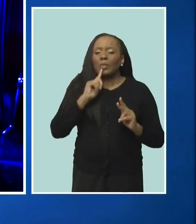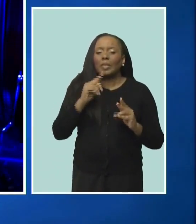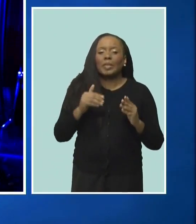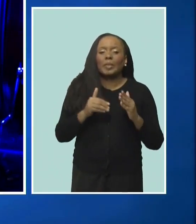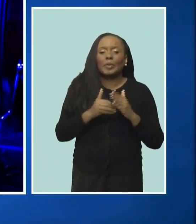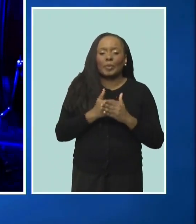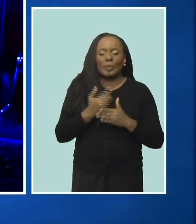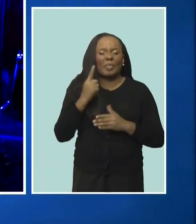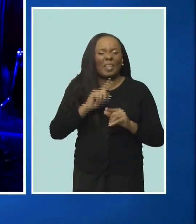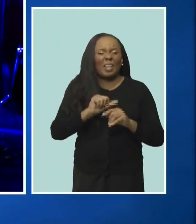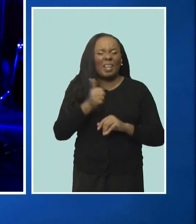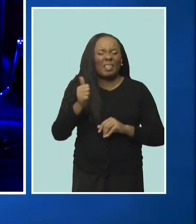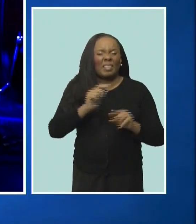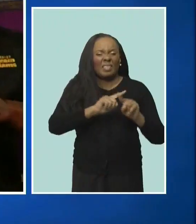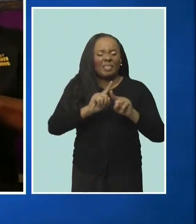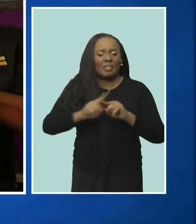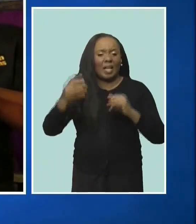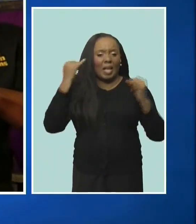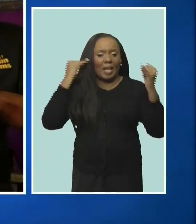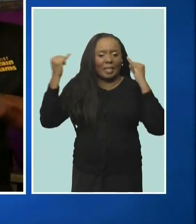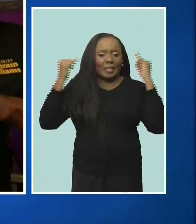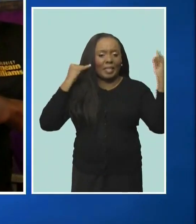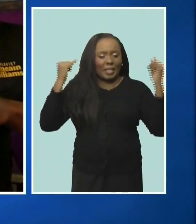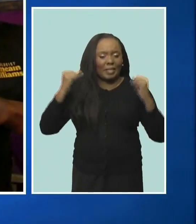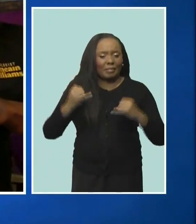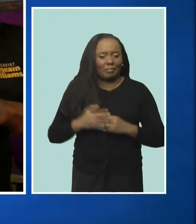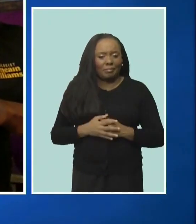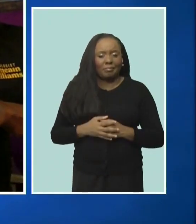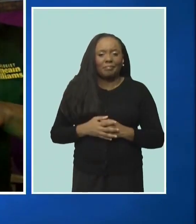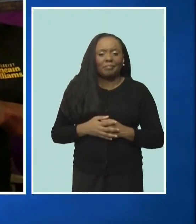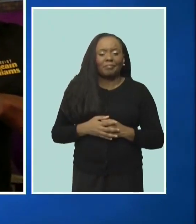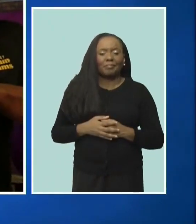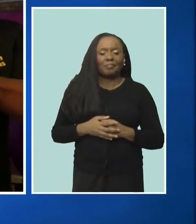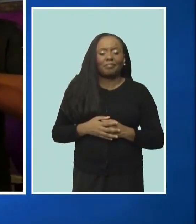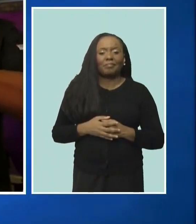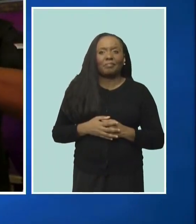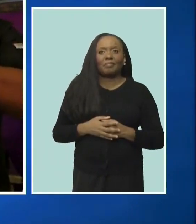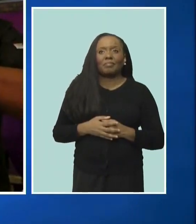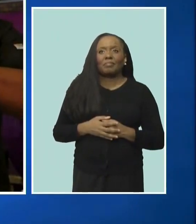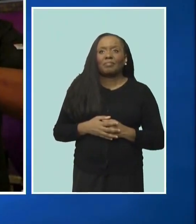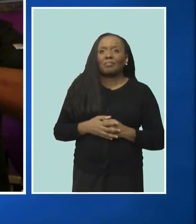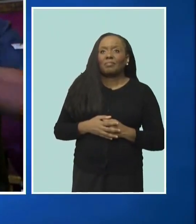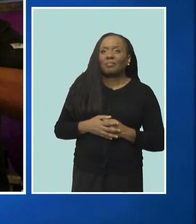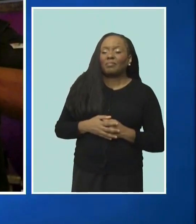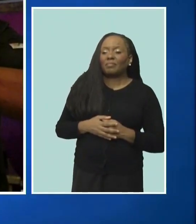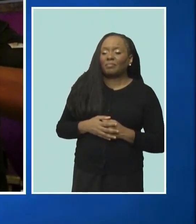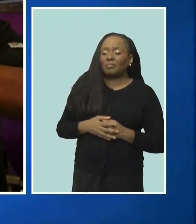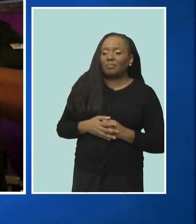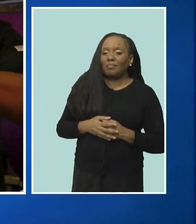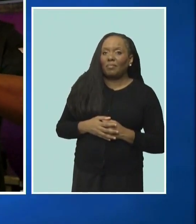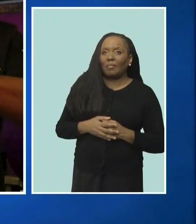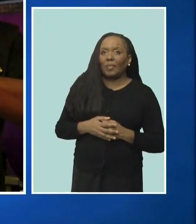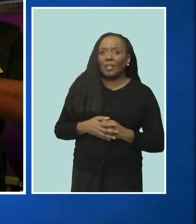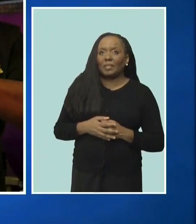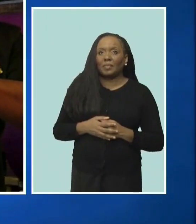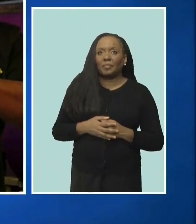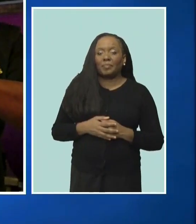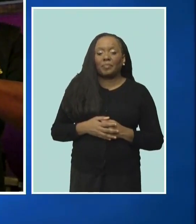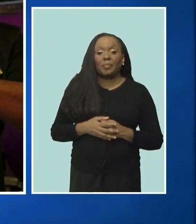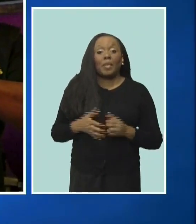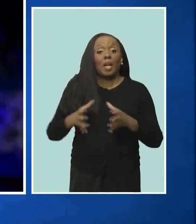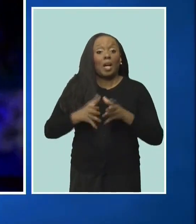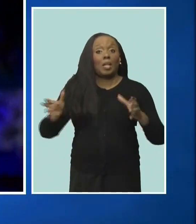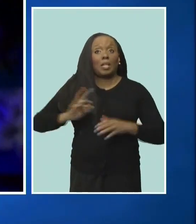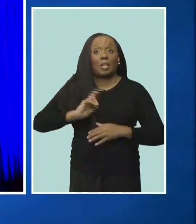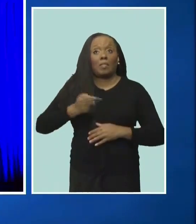beginning of a number of other initiatives already in the works. You'll be seeing a lot of us. We are going to be out there. We're going to be promoting the